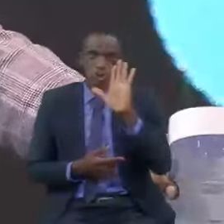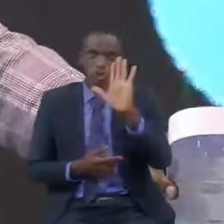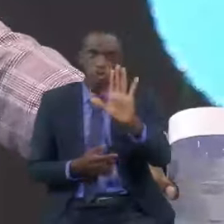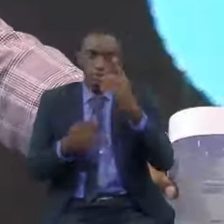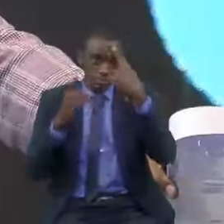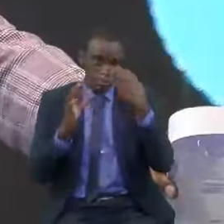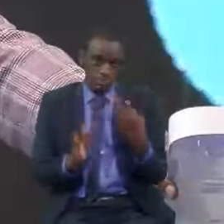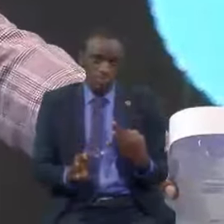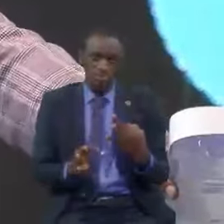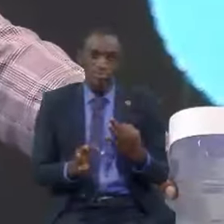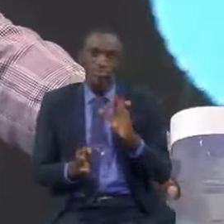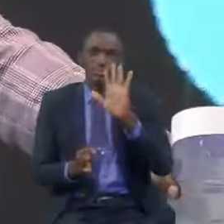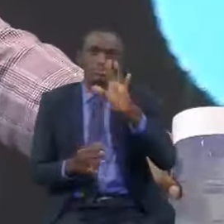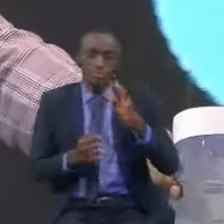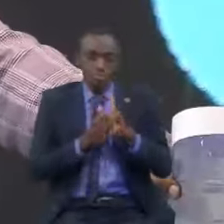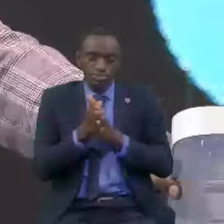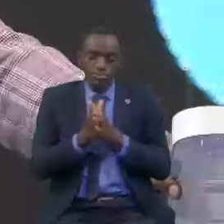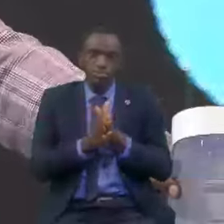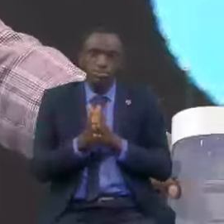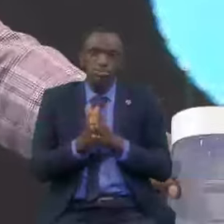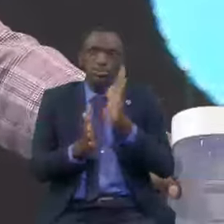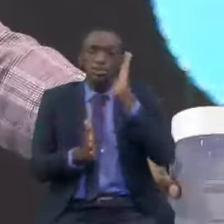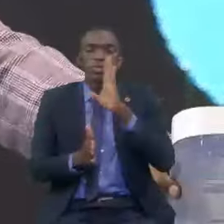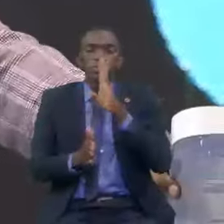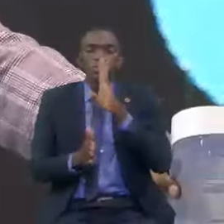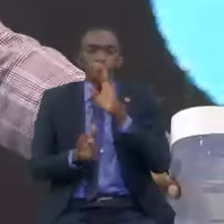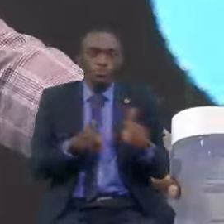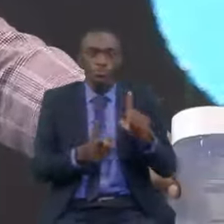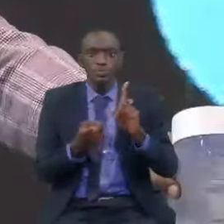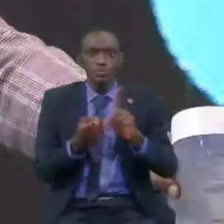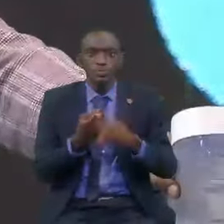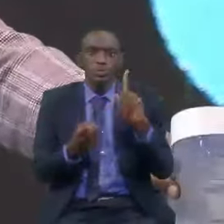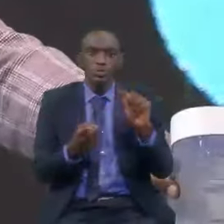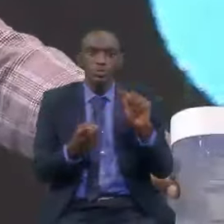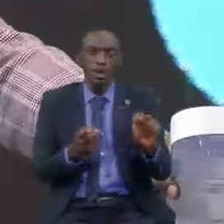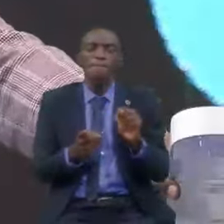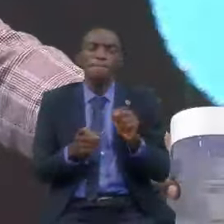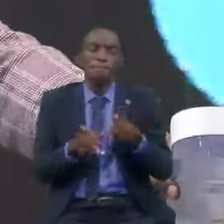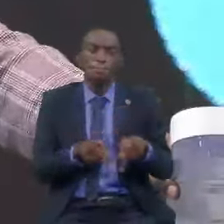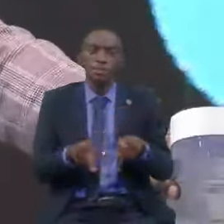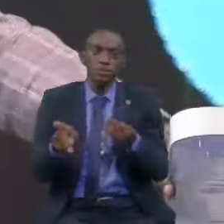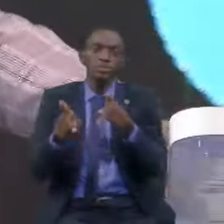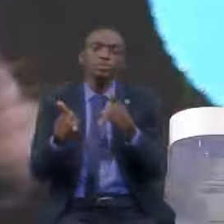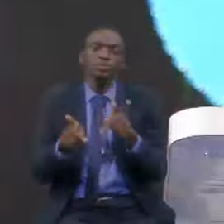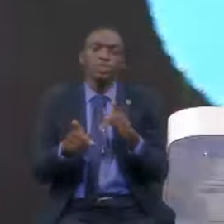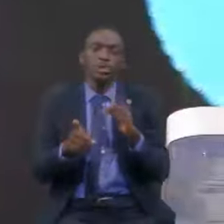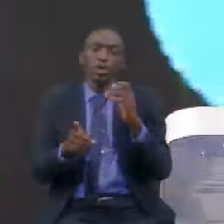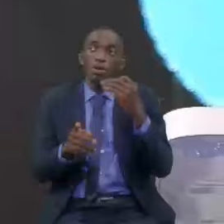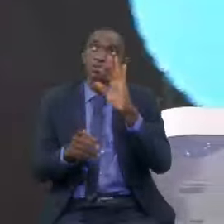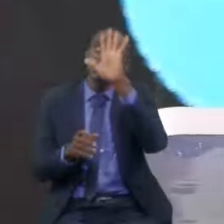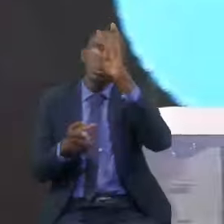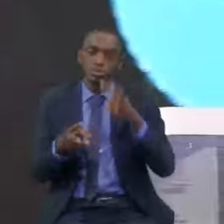your desire will be according to the path of his way. If you